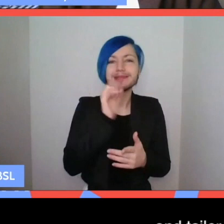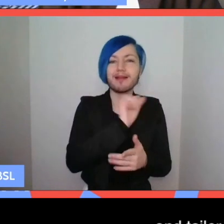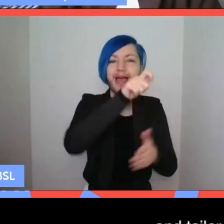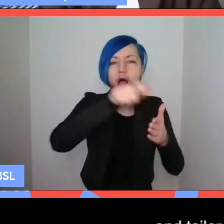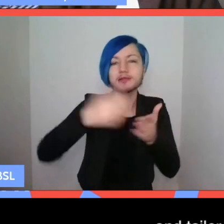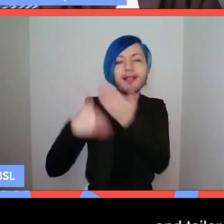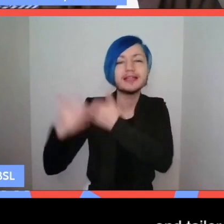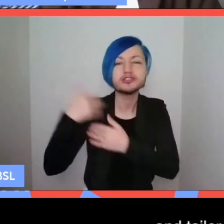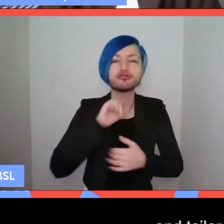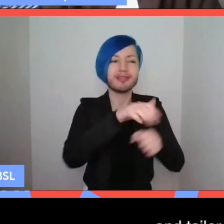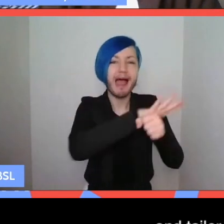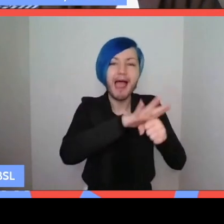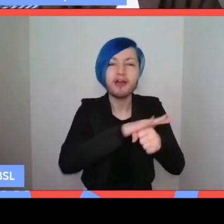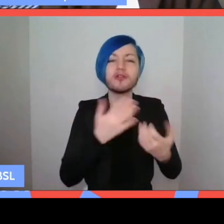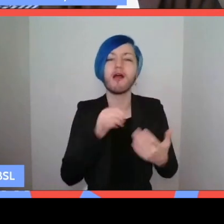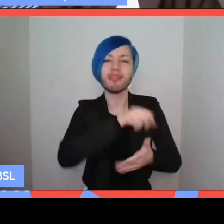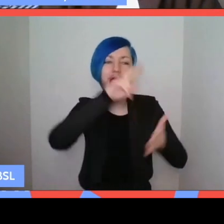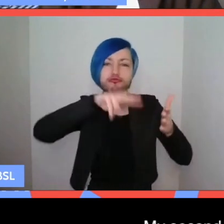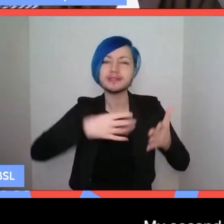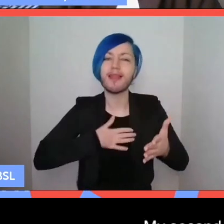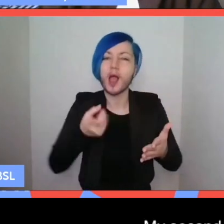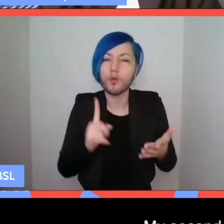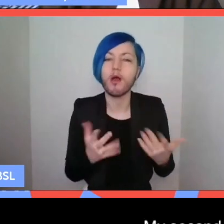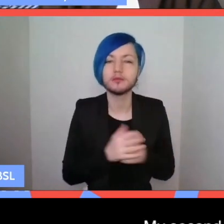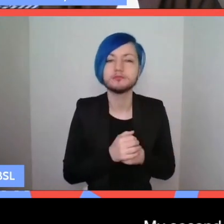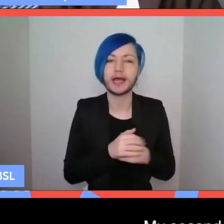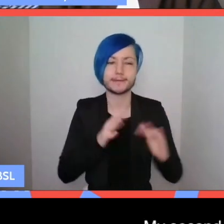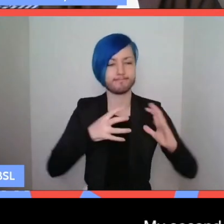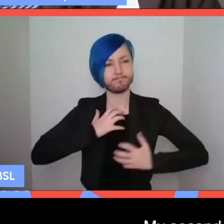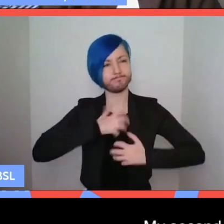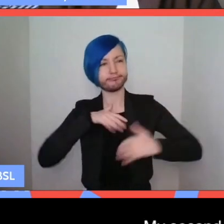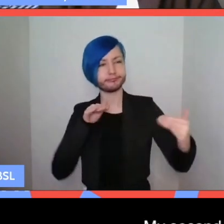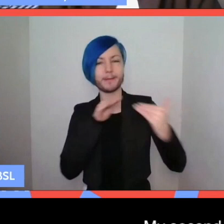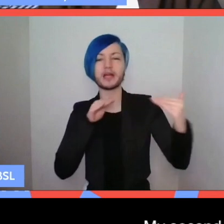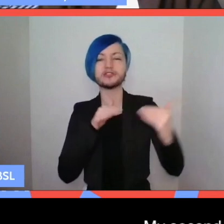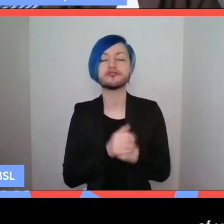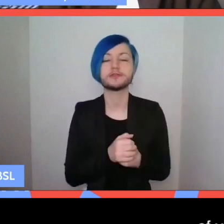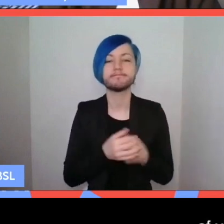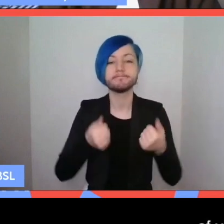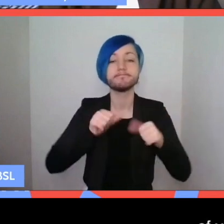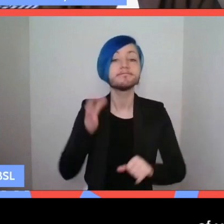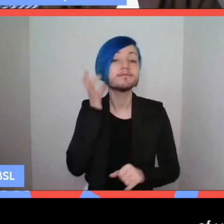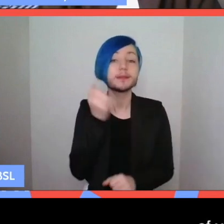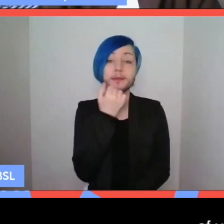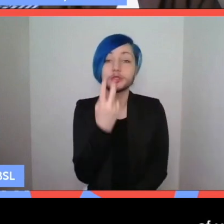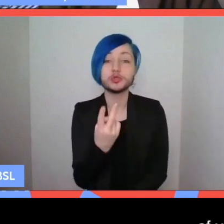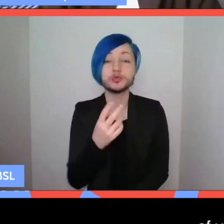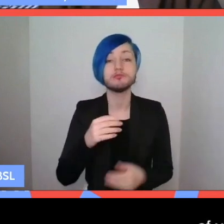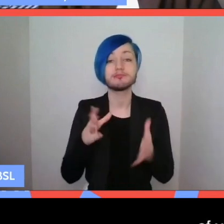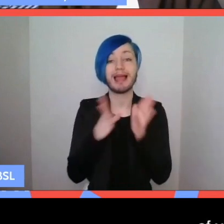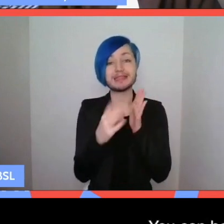your pitches to their readers. My second tip is always include examples of your work with the